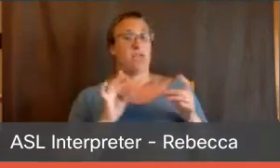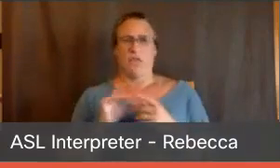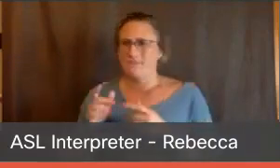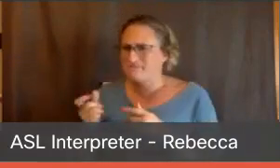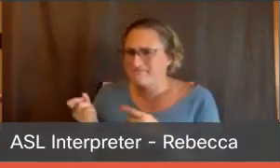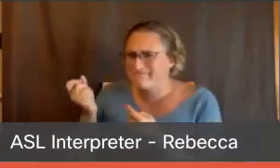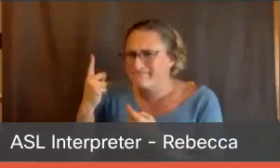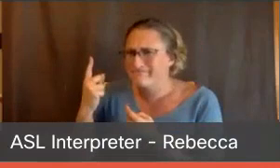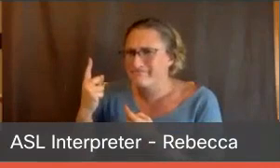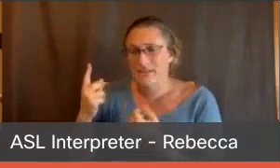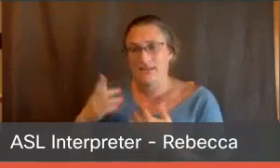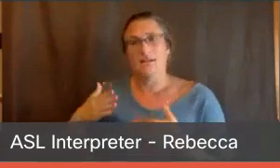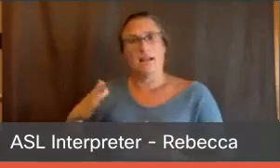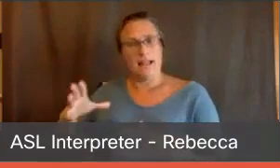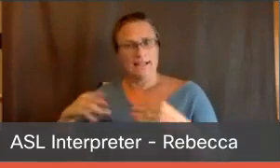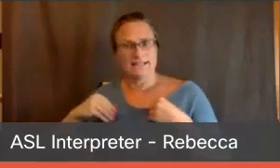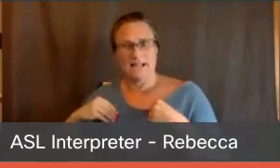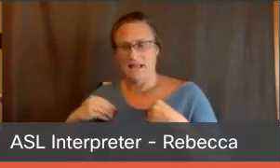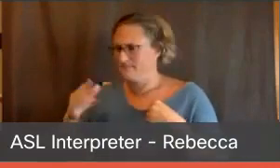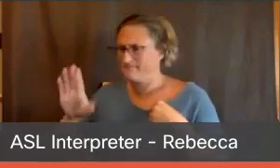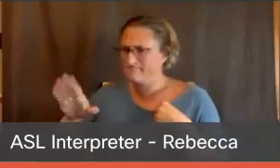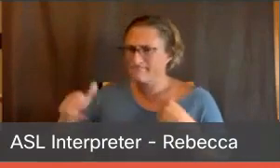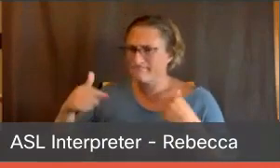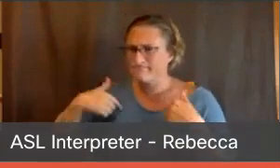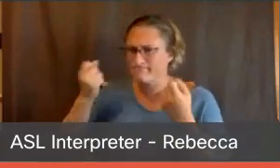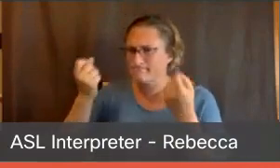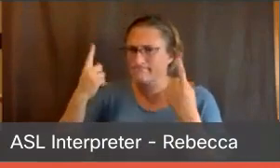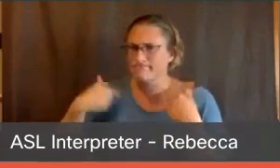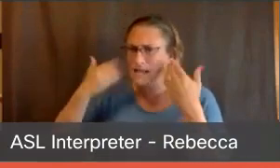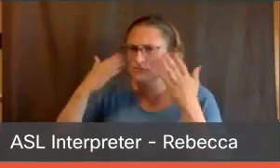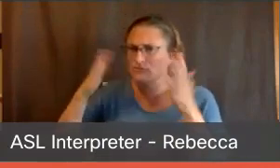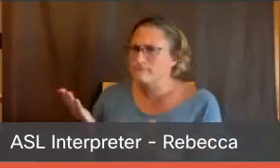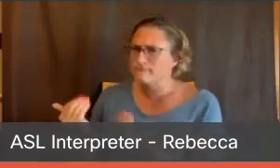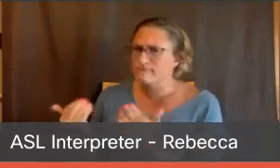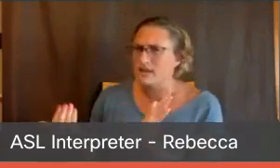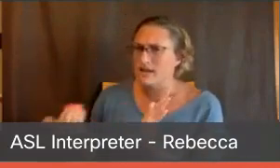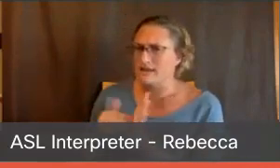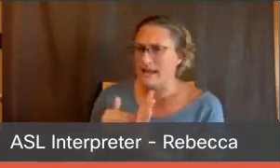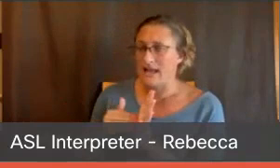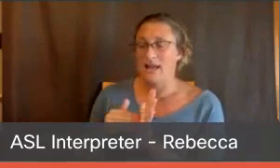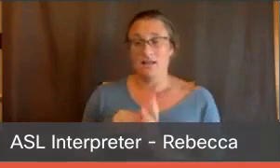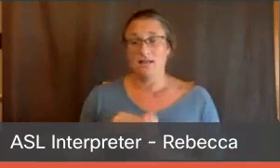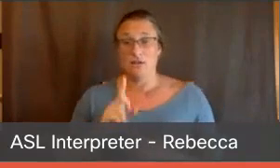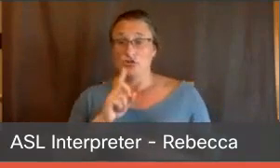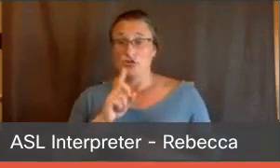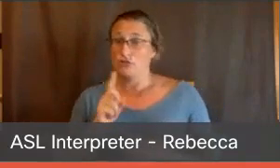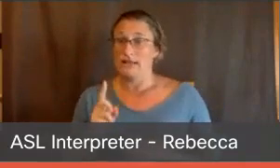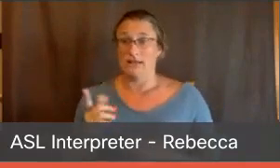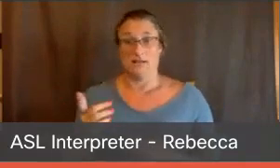the discomfort of not knowing and just admitting that is really relieving and can be very